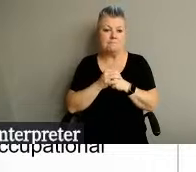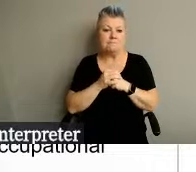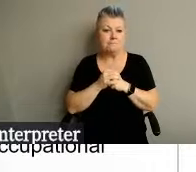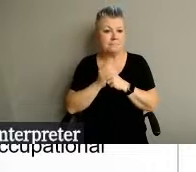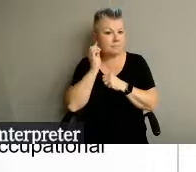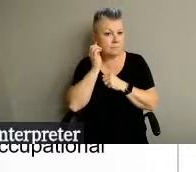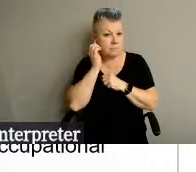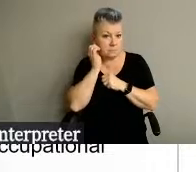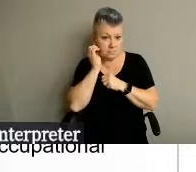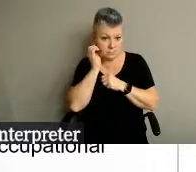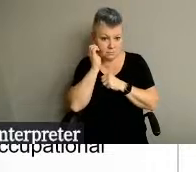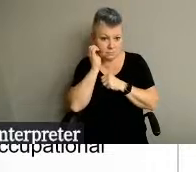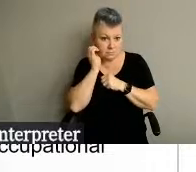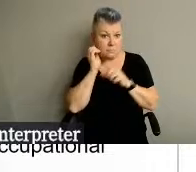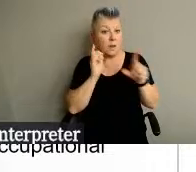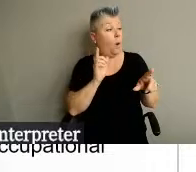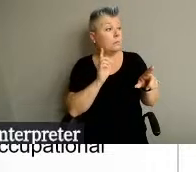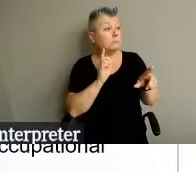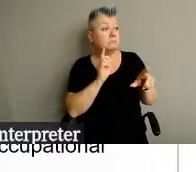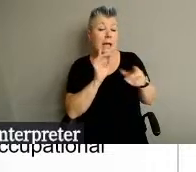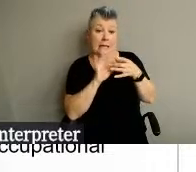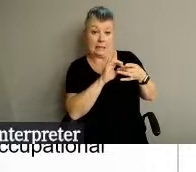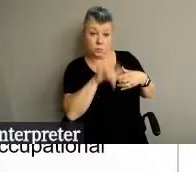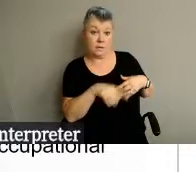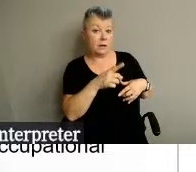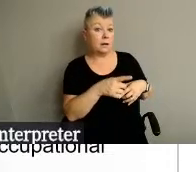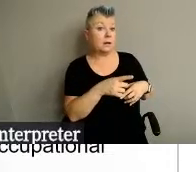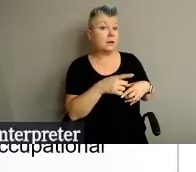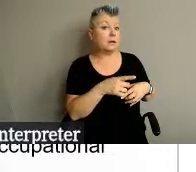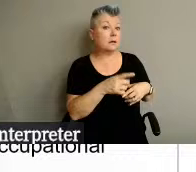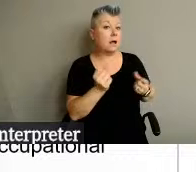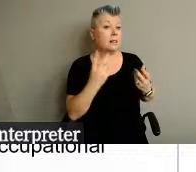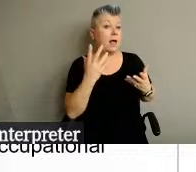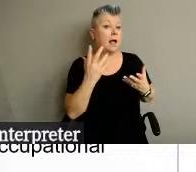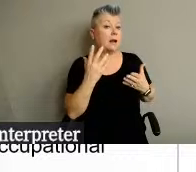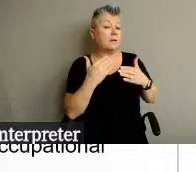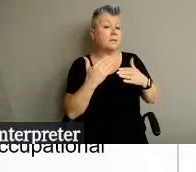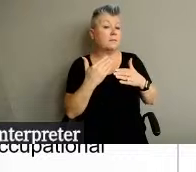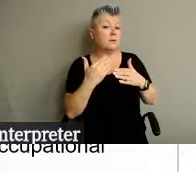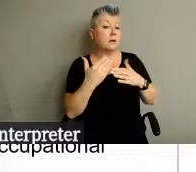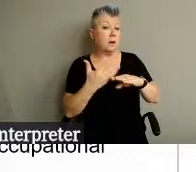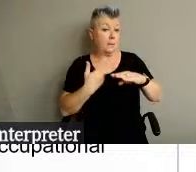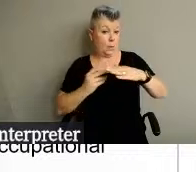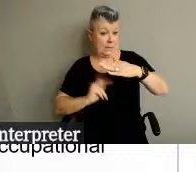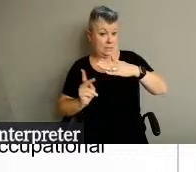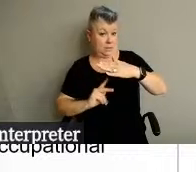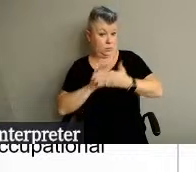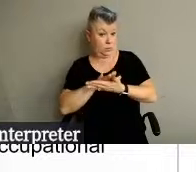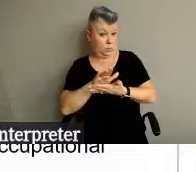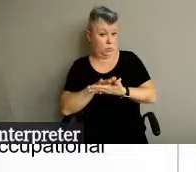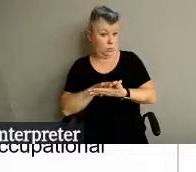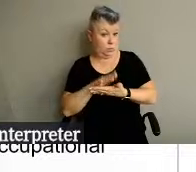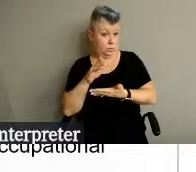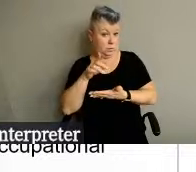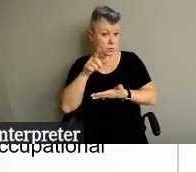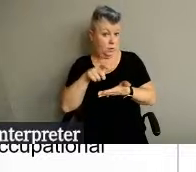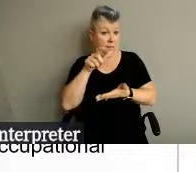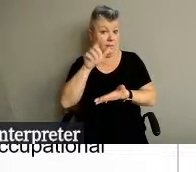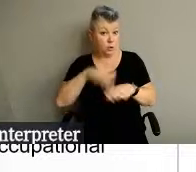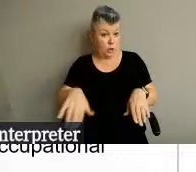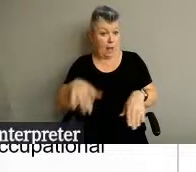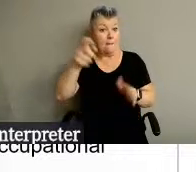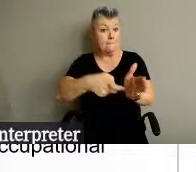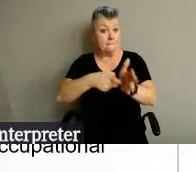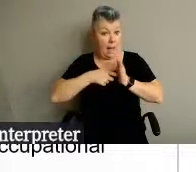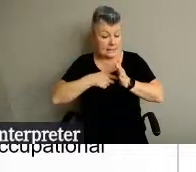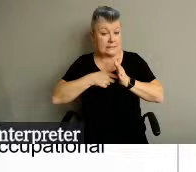That was his question. And on that note, there's no, like a lot of preschools, you have to be potty trained. You don't have that rule, right?